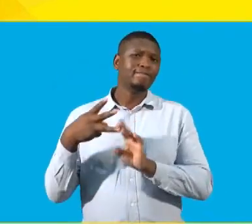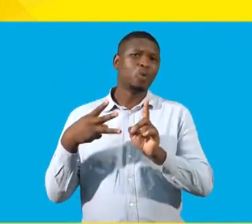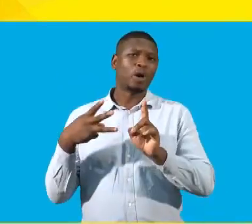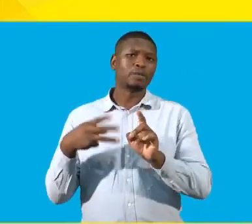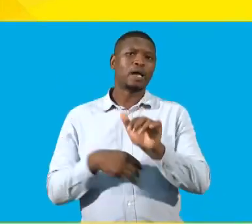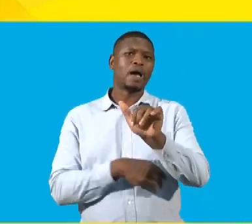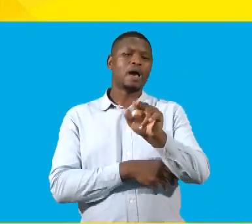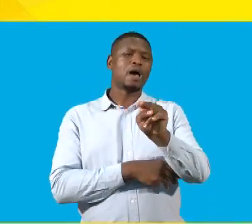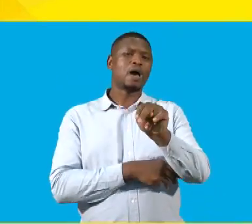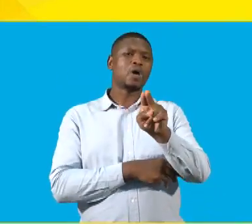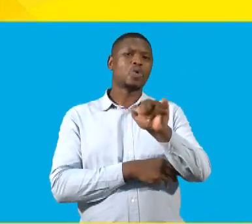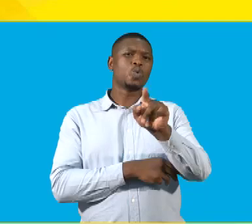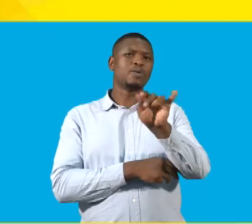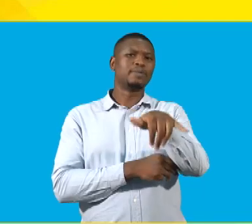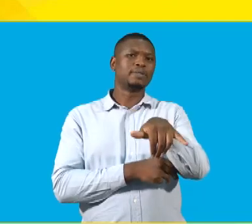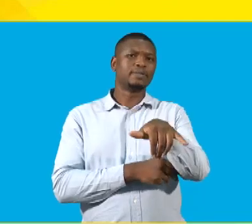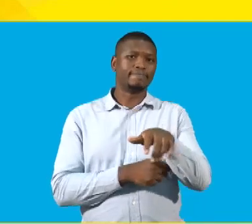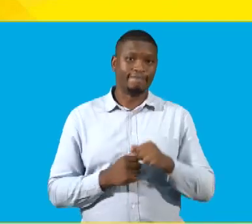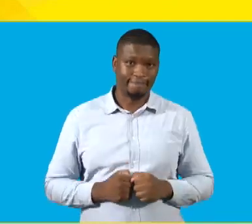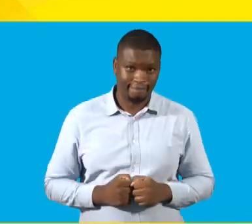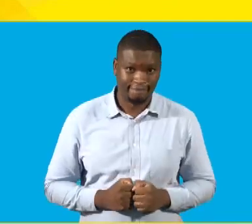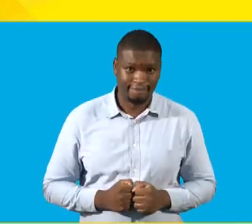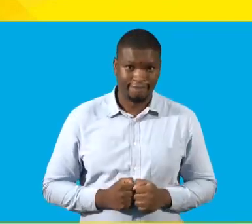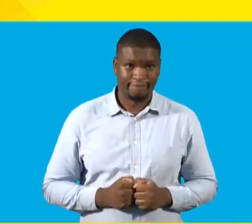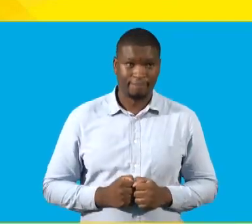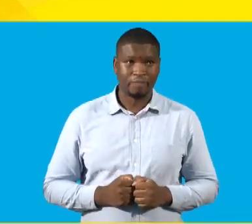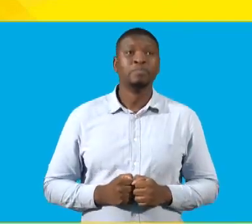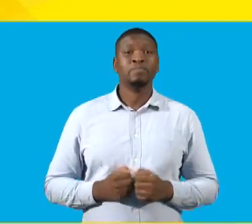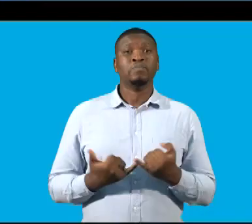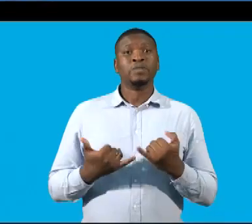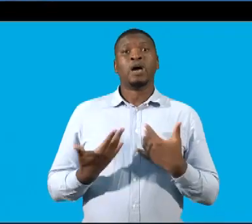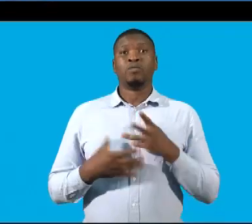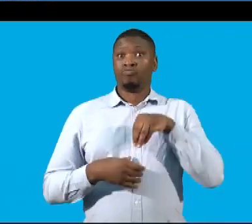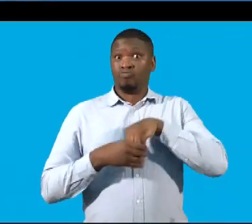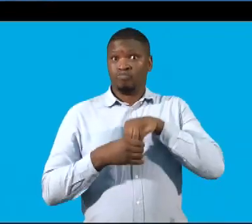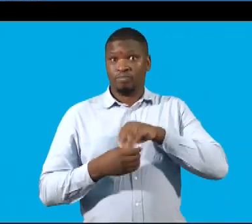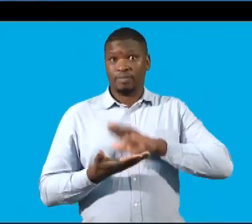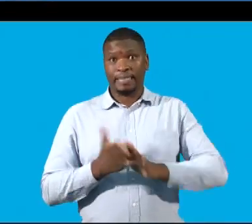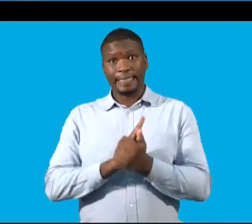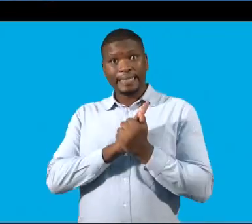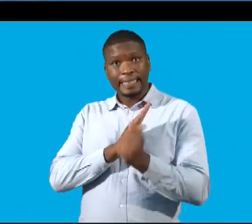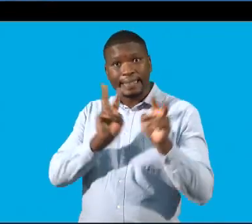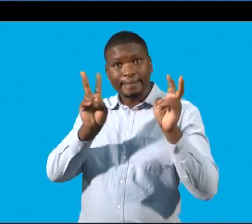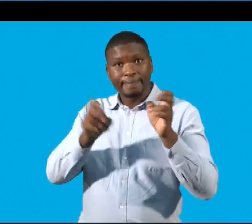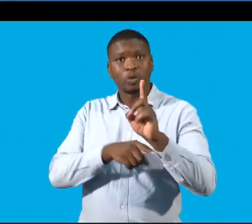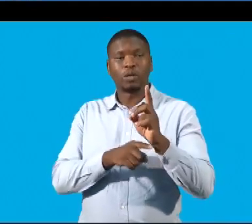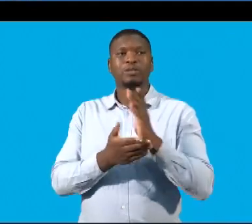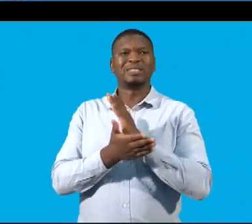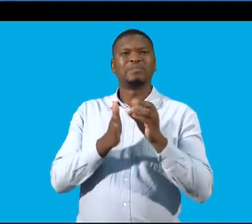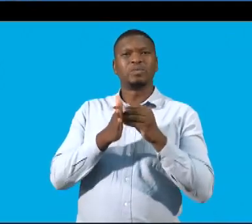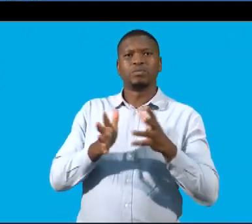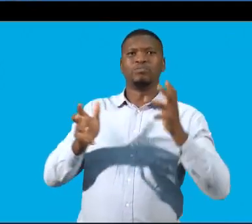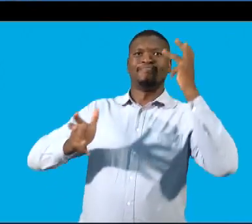that is annuities. So let's get to our lesson. So when it comes to the content and skill problem here, is that